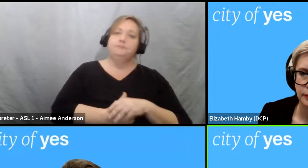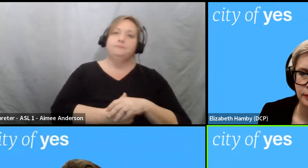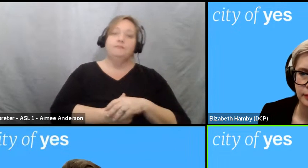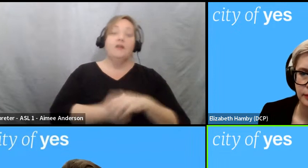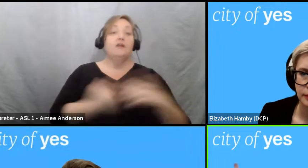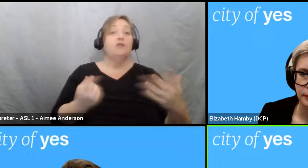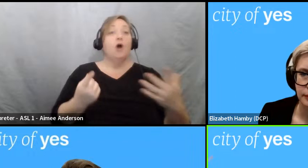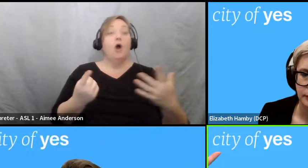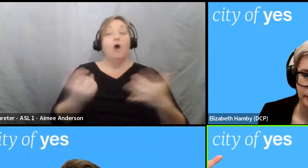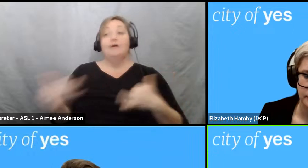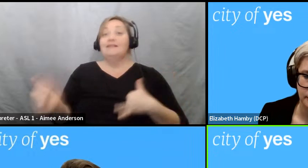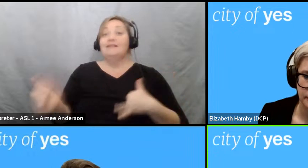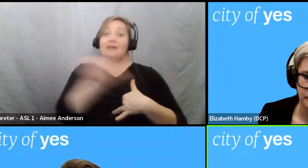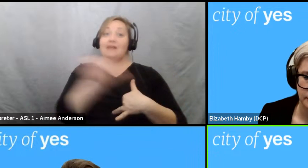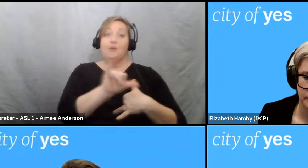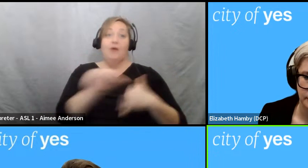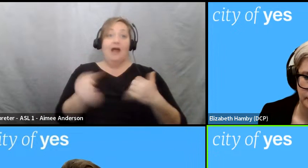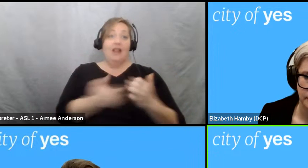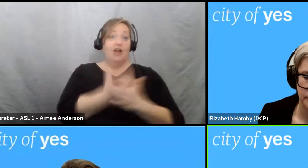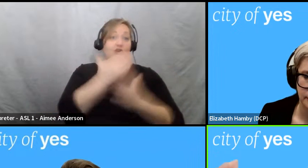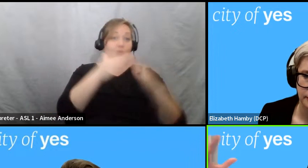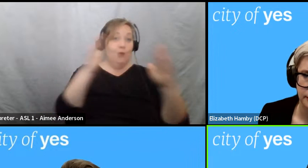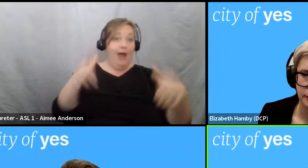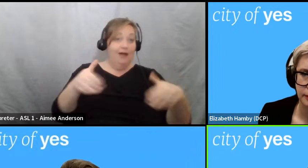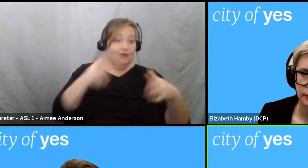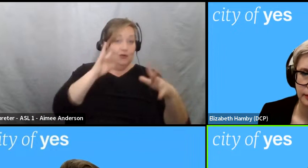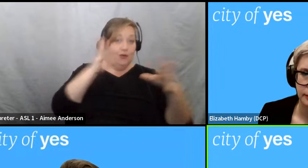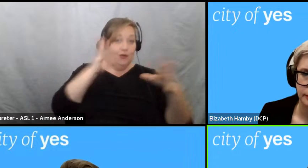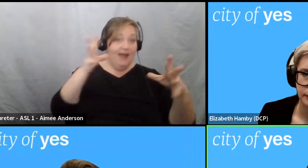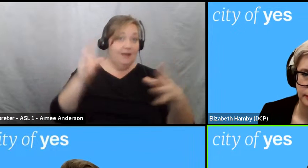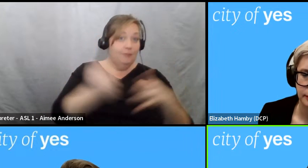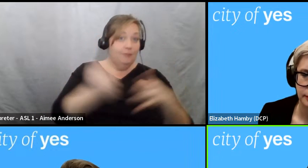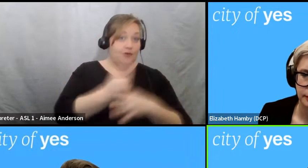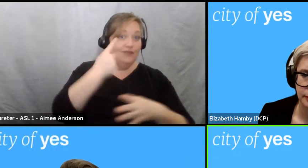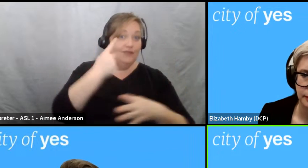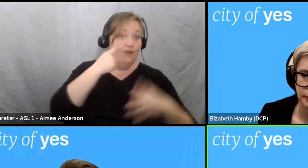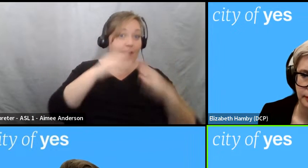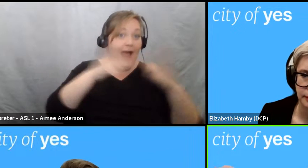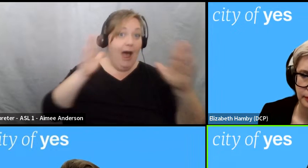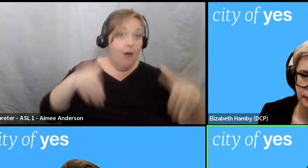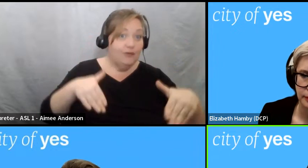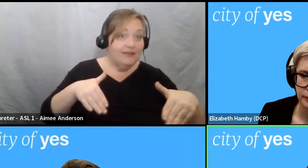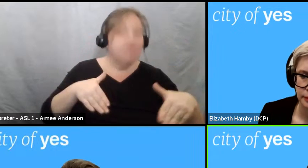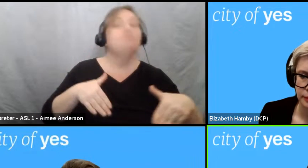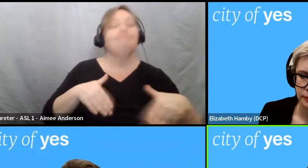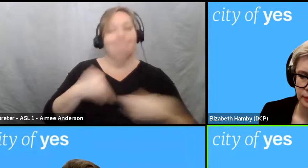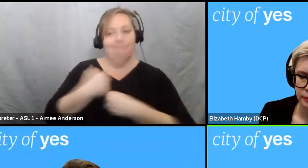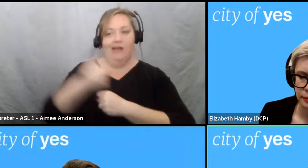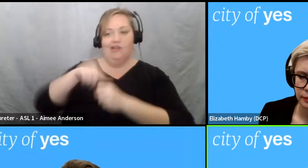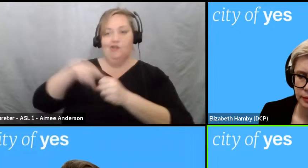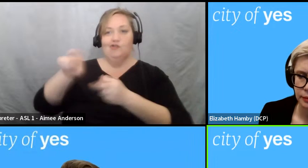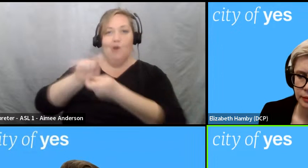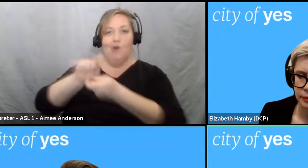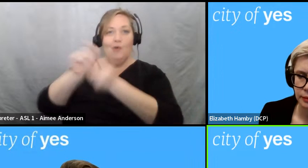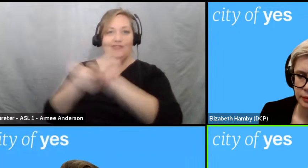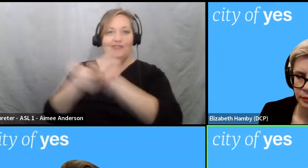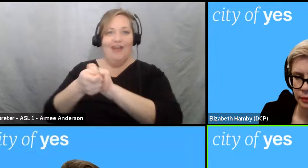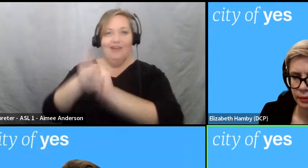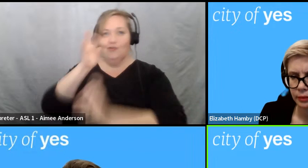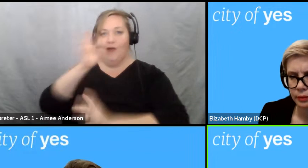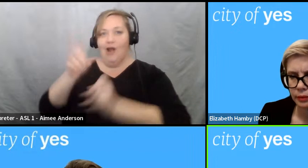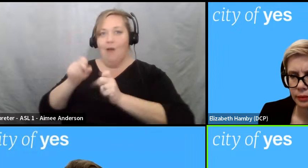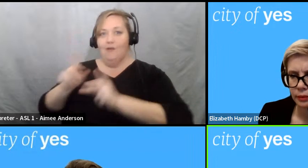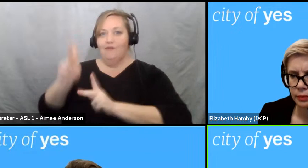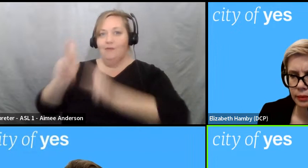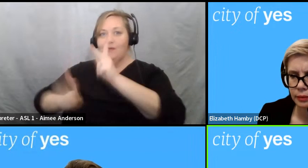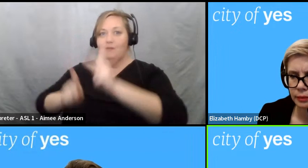just in the same way that a lot of new housing creates opportunities for people looking for housing, making these zoning changes also create opportunities for people who are